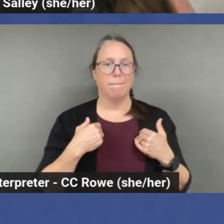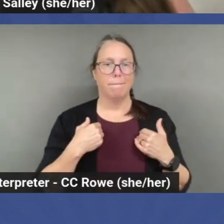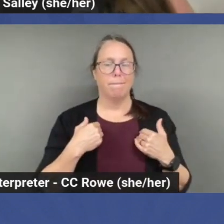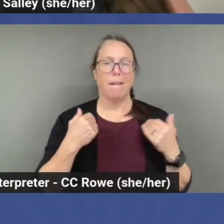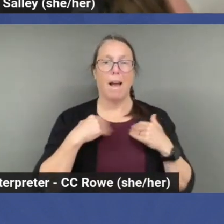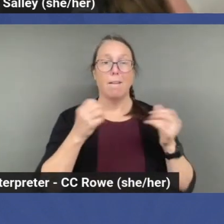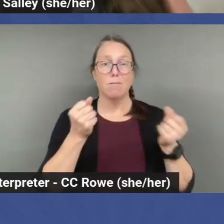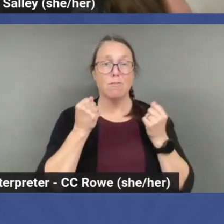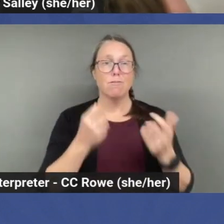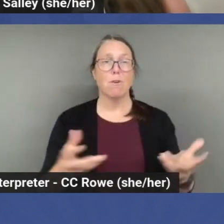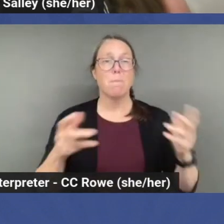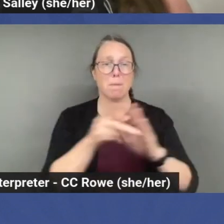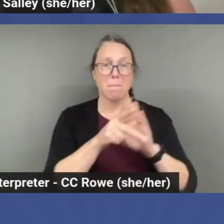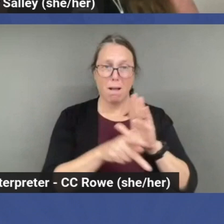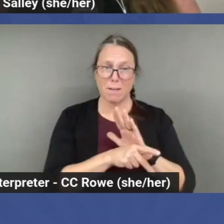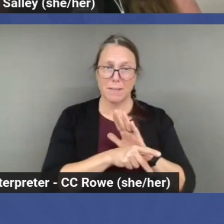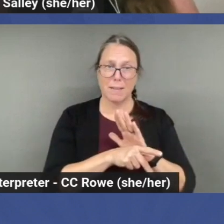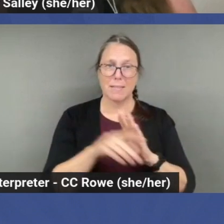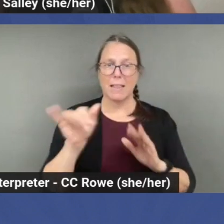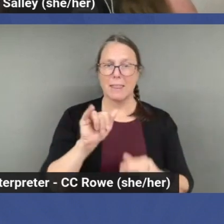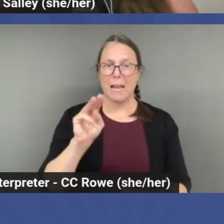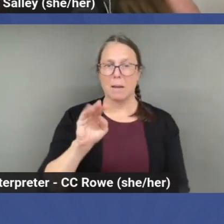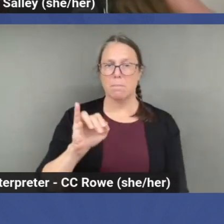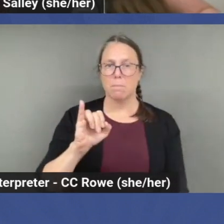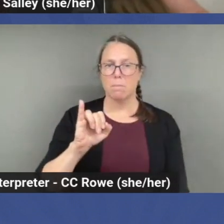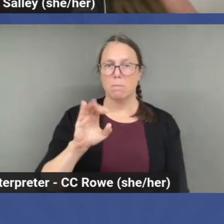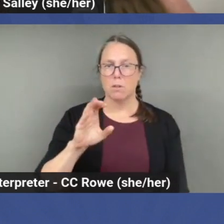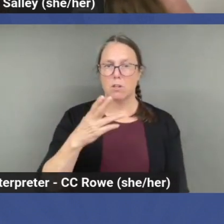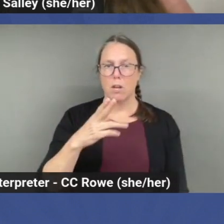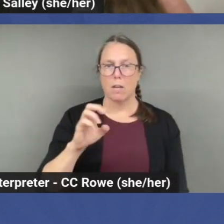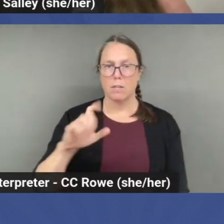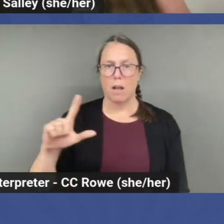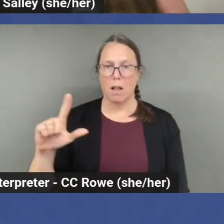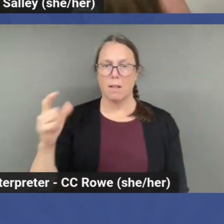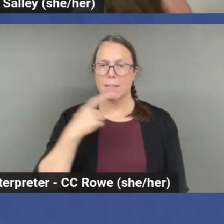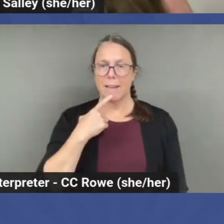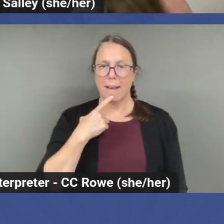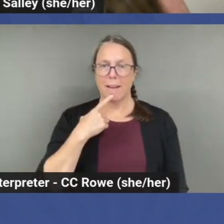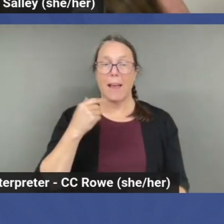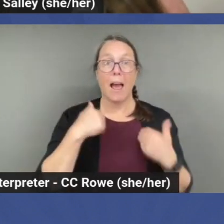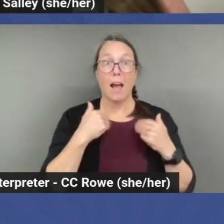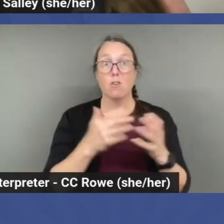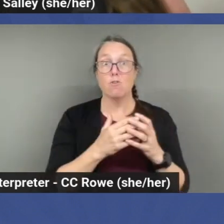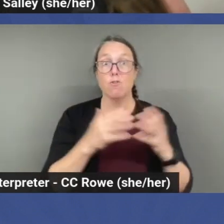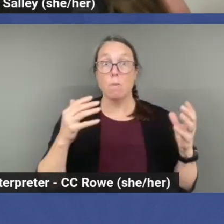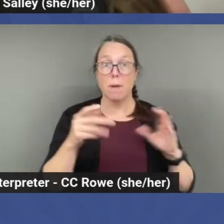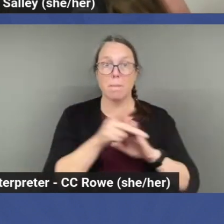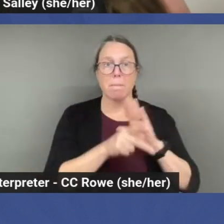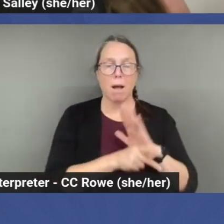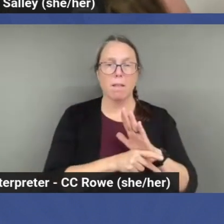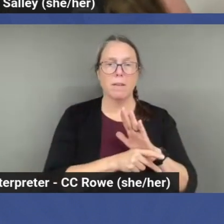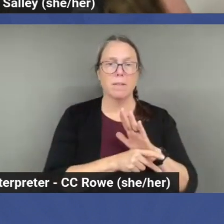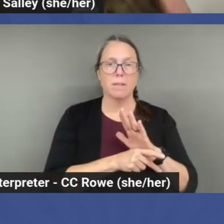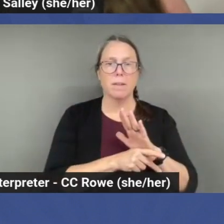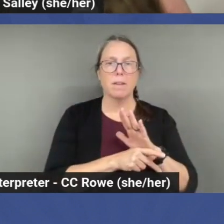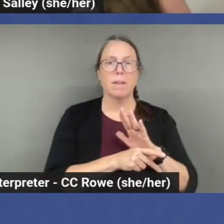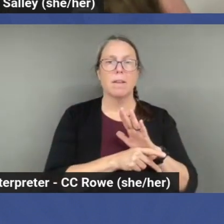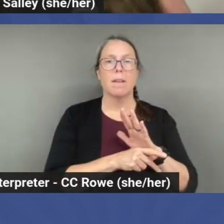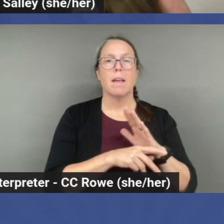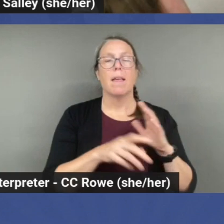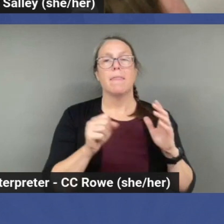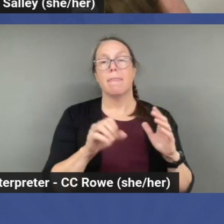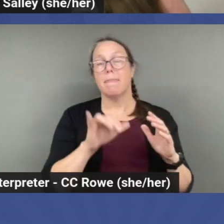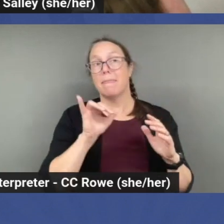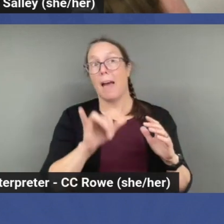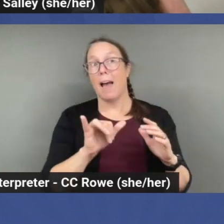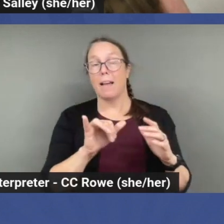policies that I think Michelle was saying put in advance health and see abortion access and big